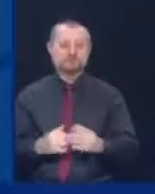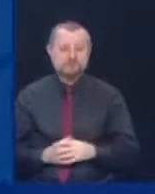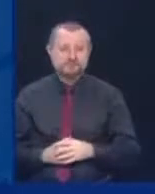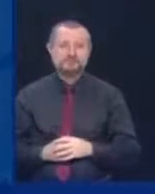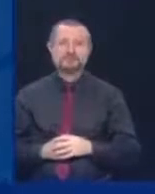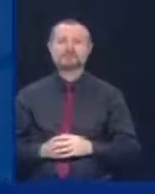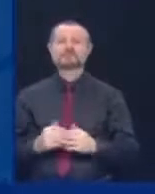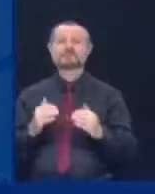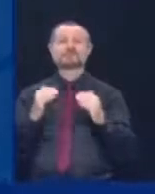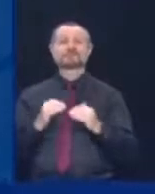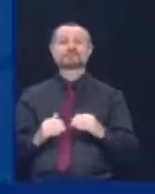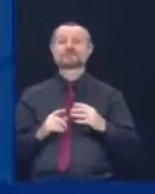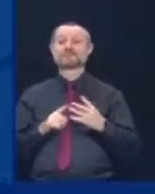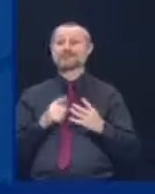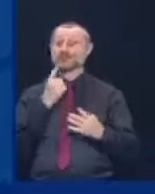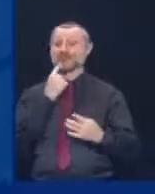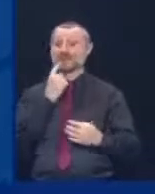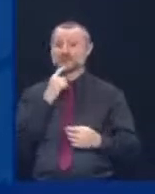Red zone